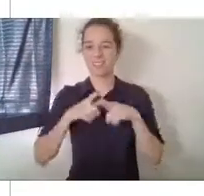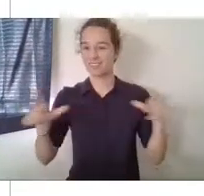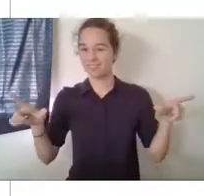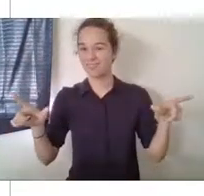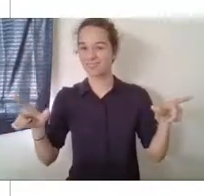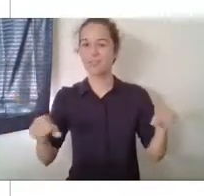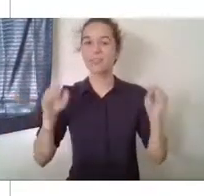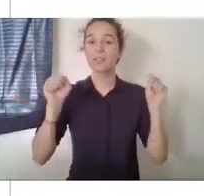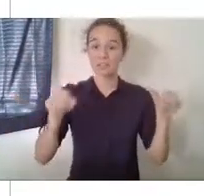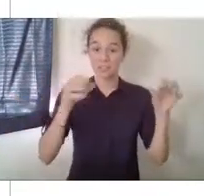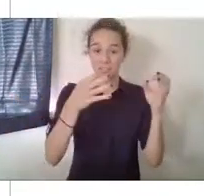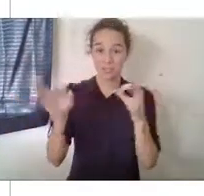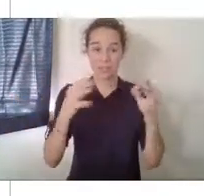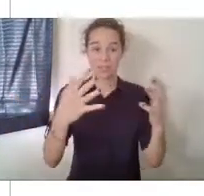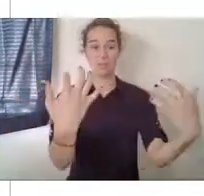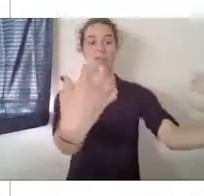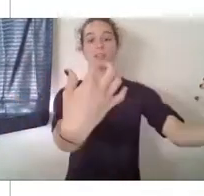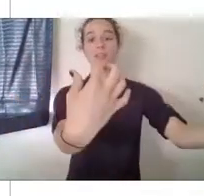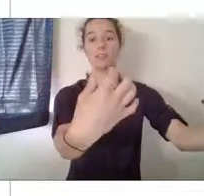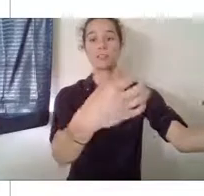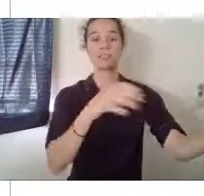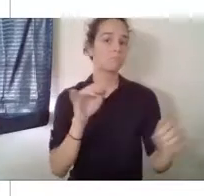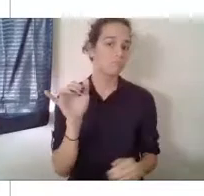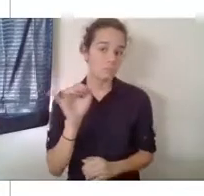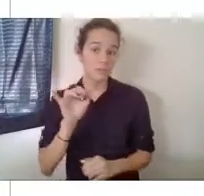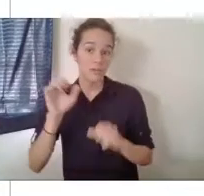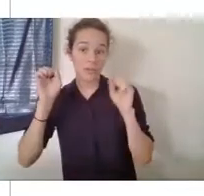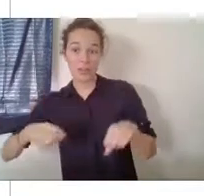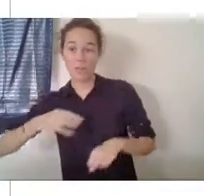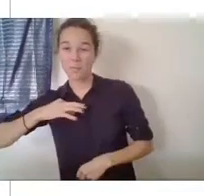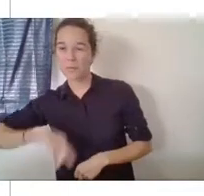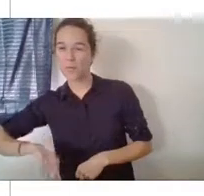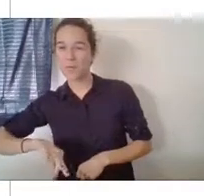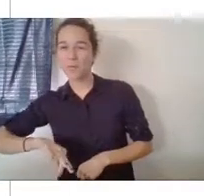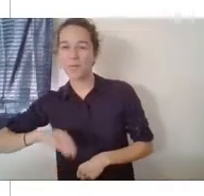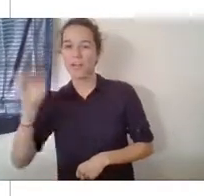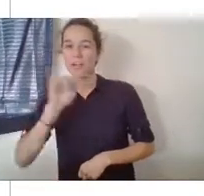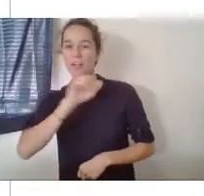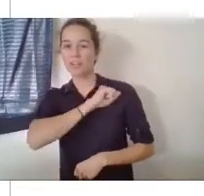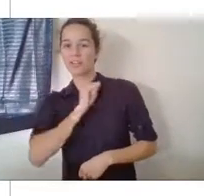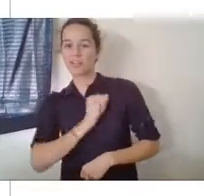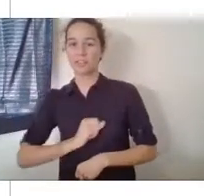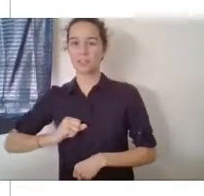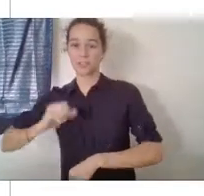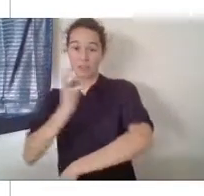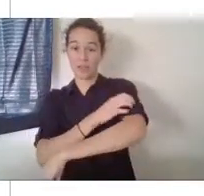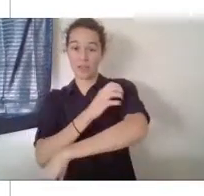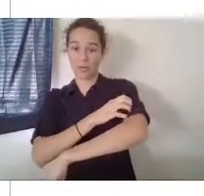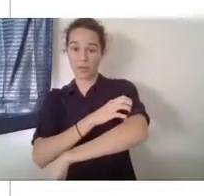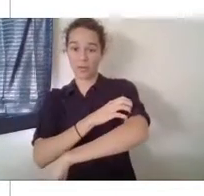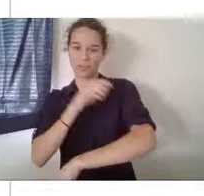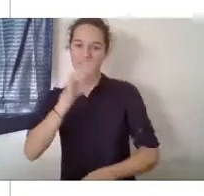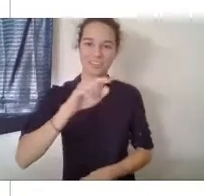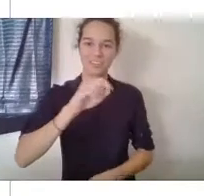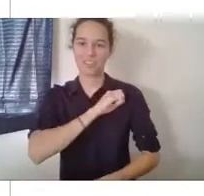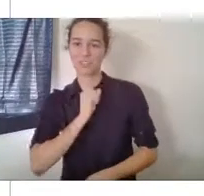language is your superhero, right? It can change, it's your superpower. Sorry, not a superhero. You're the superhero.